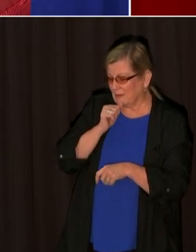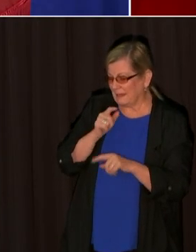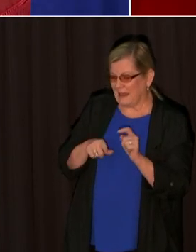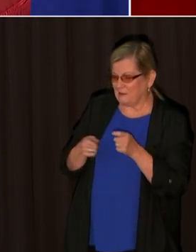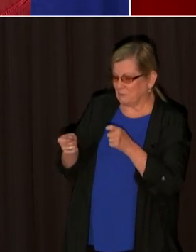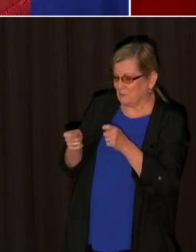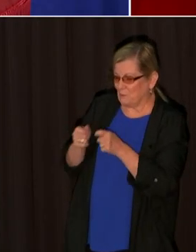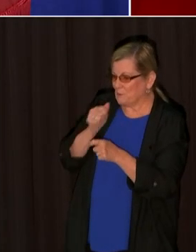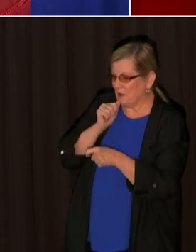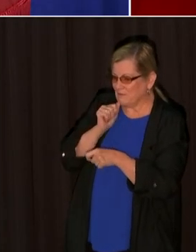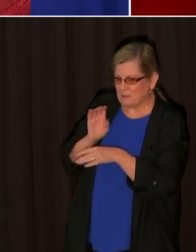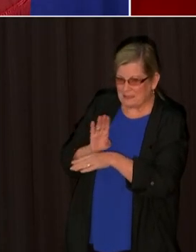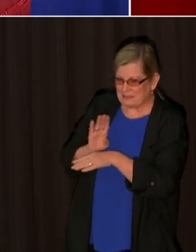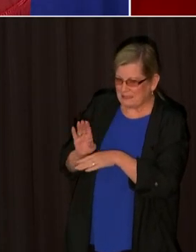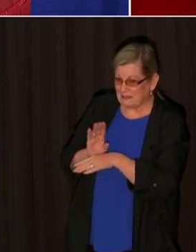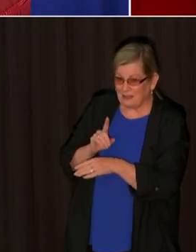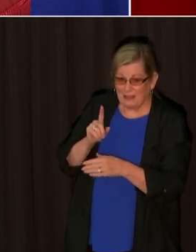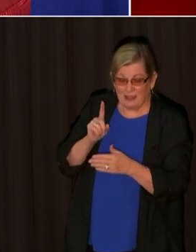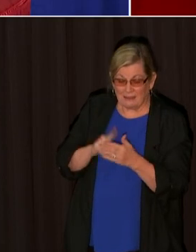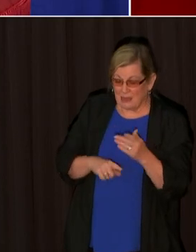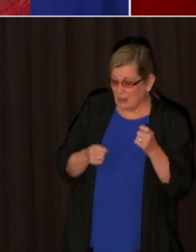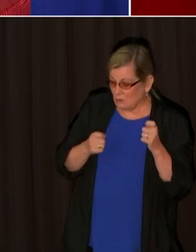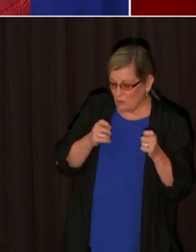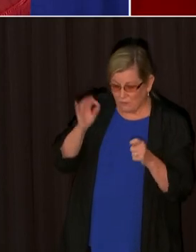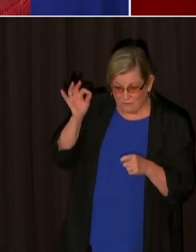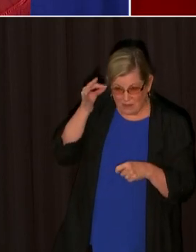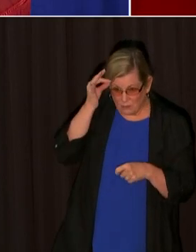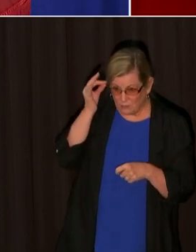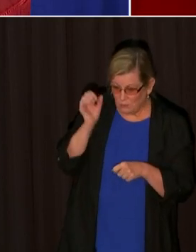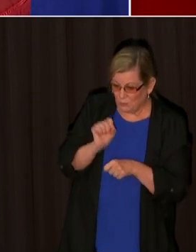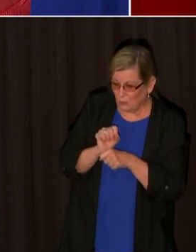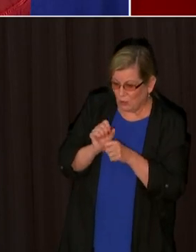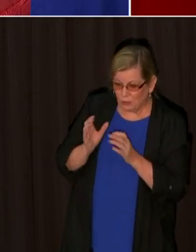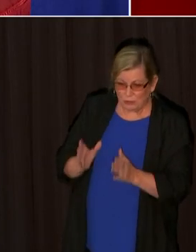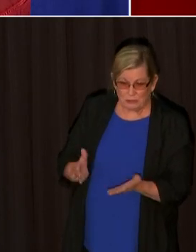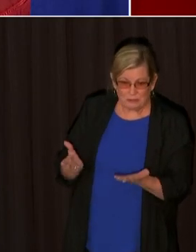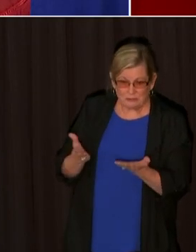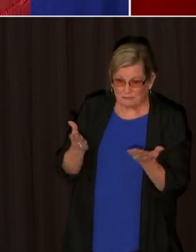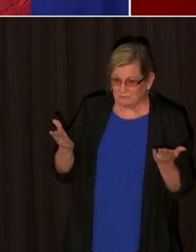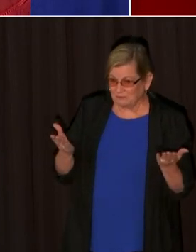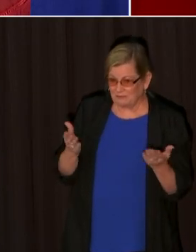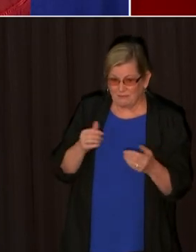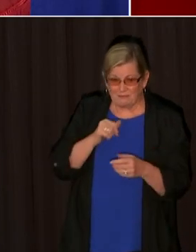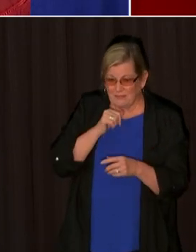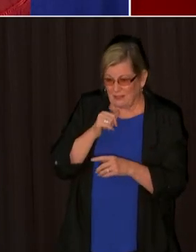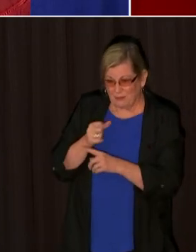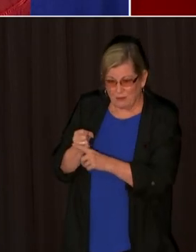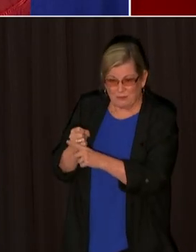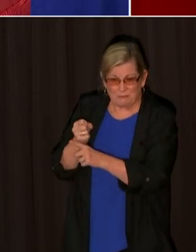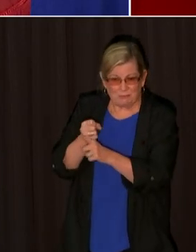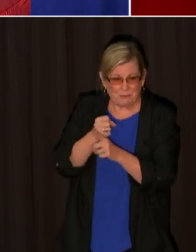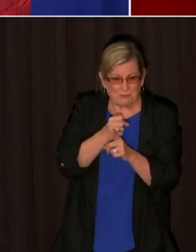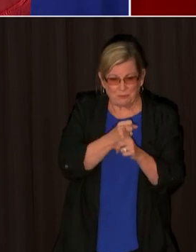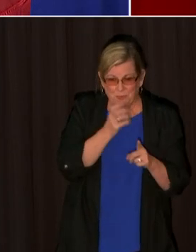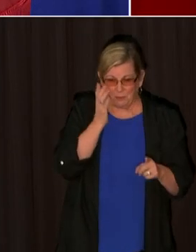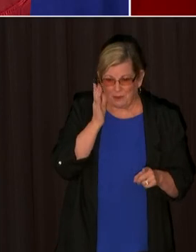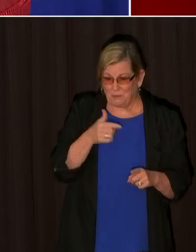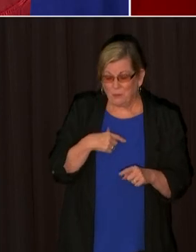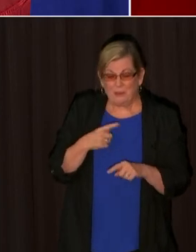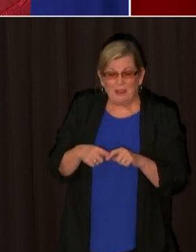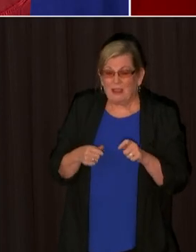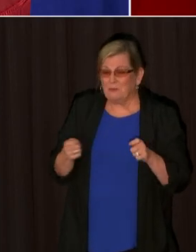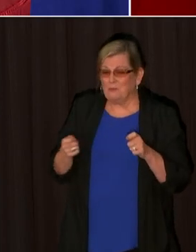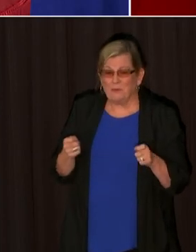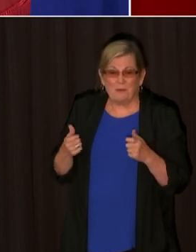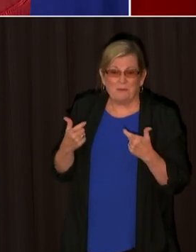in the federal government. So all of those things have a big impact. We also could not control mass